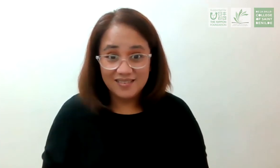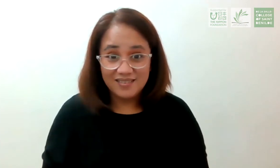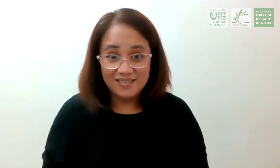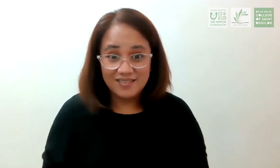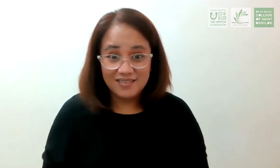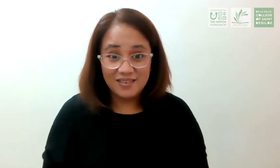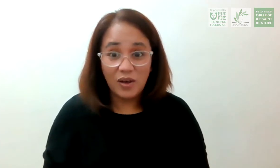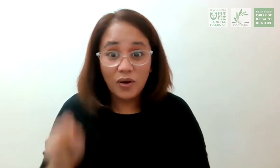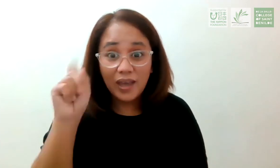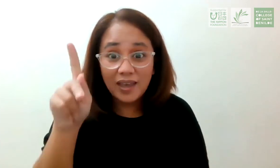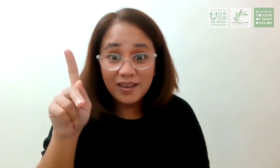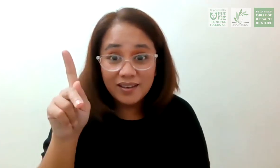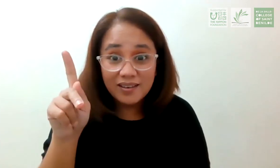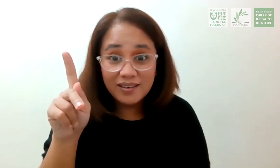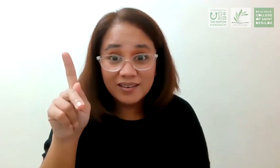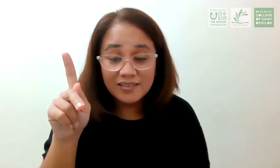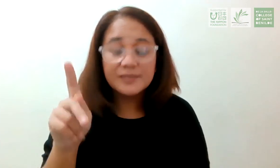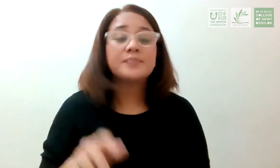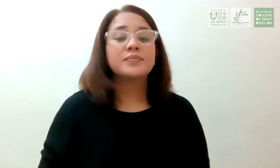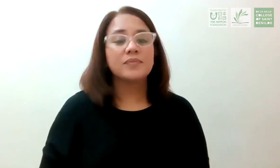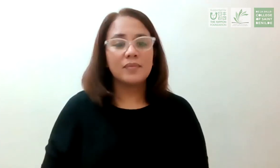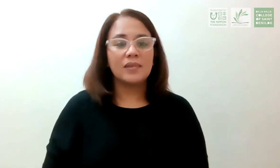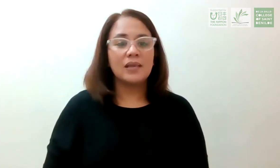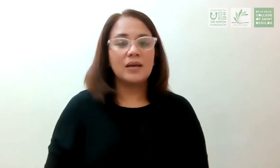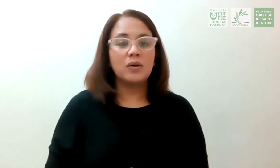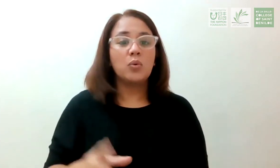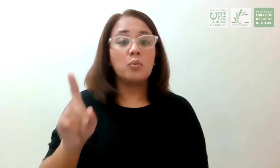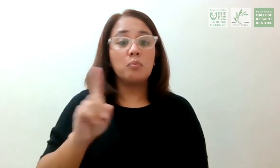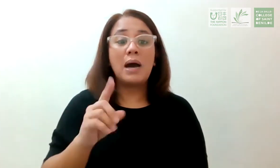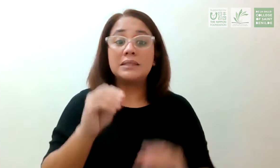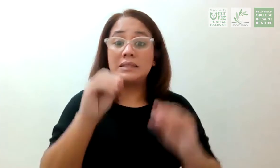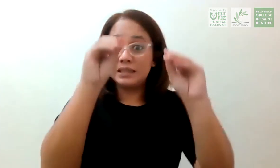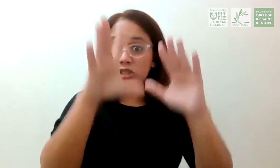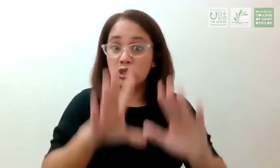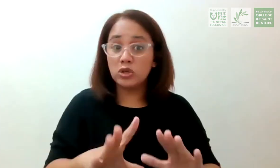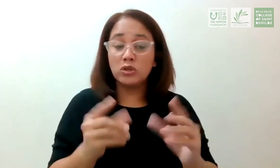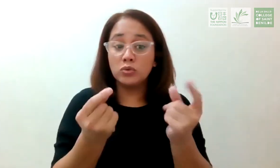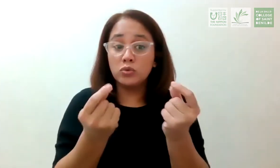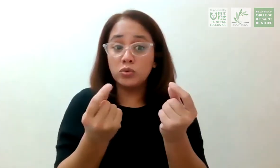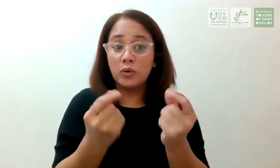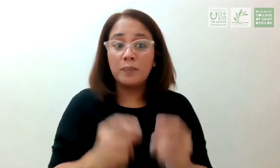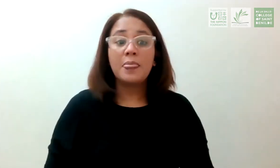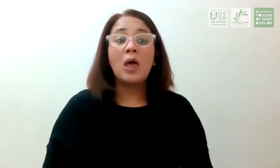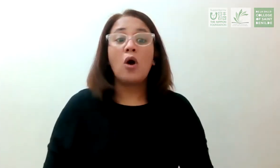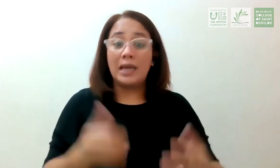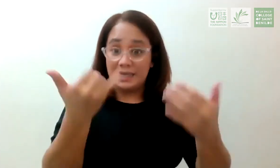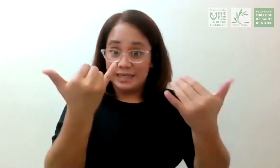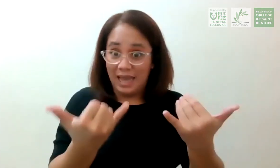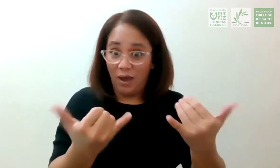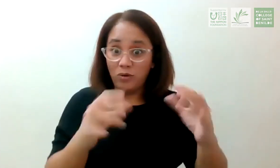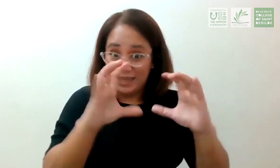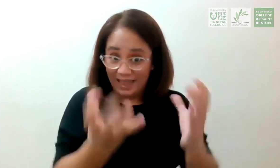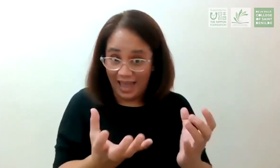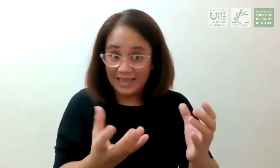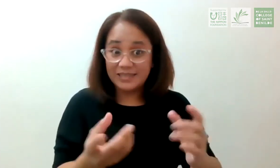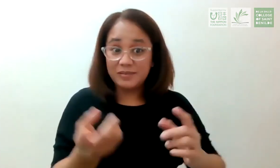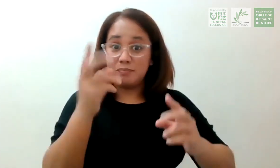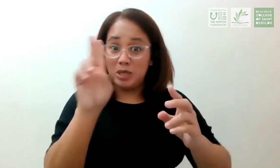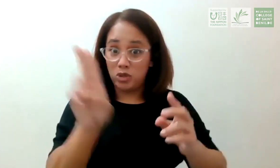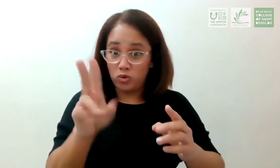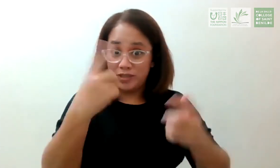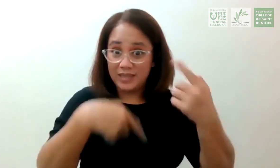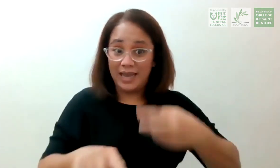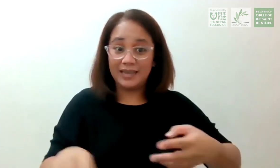Okay. So what the teacher can do is say, okay, in this class, I'm going to be using this sign